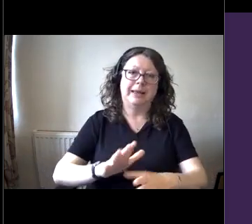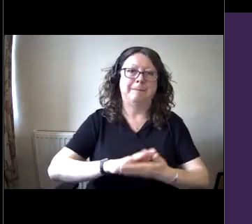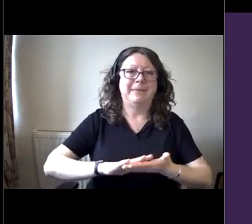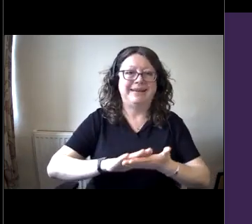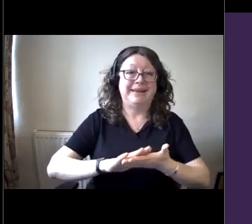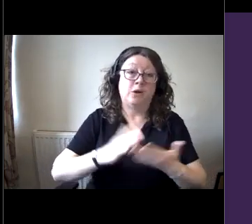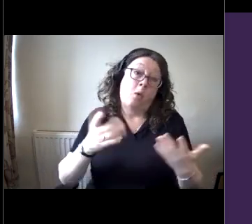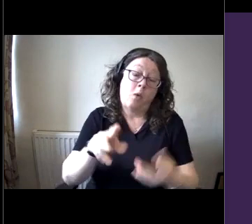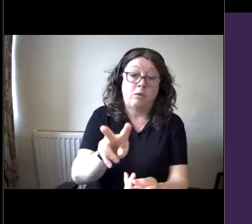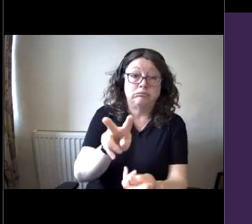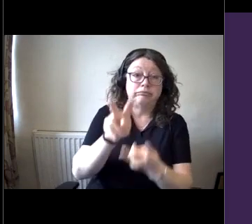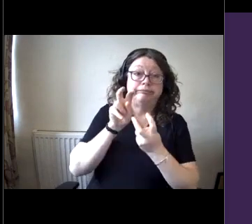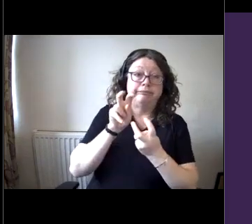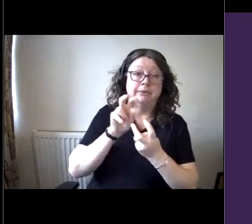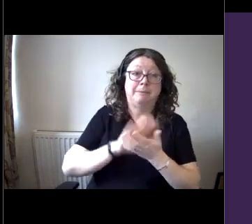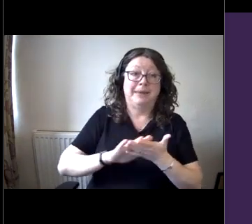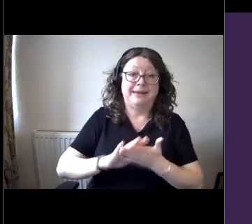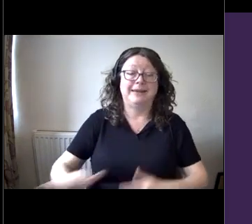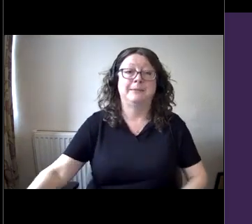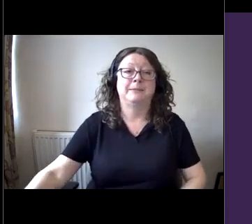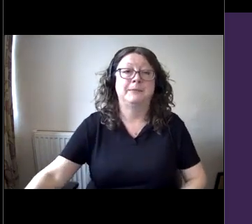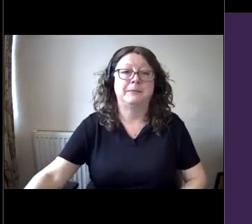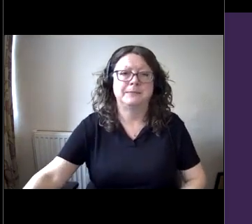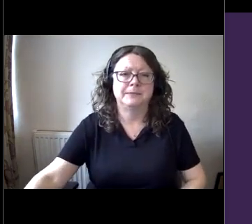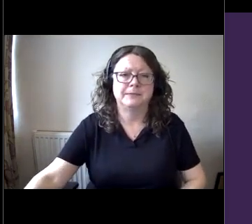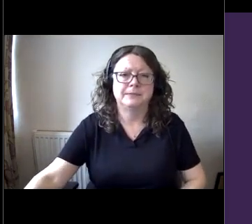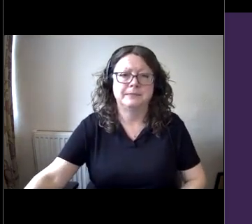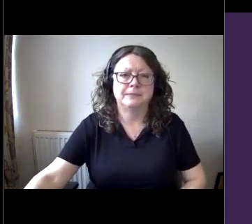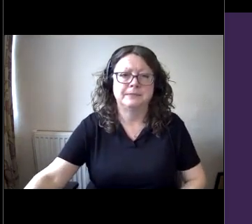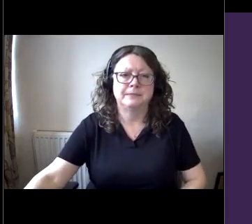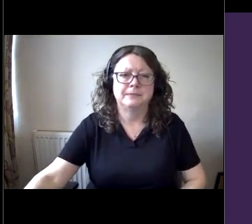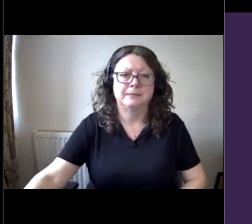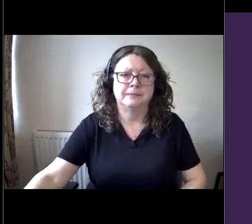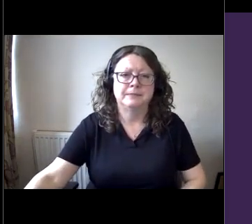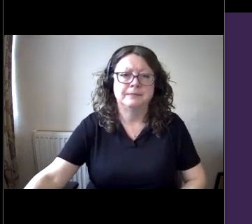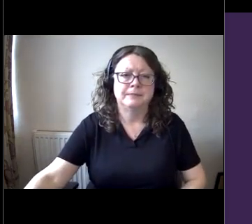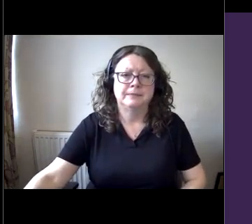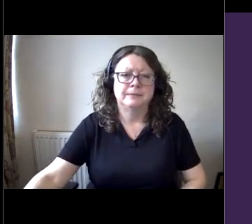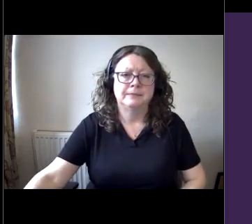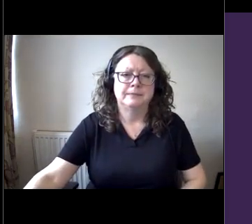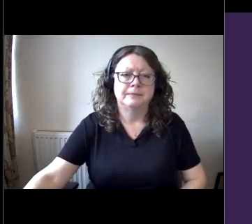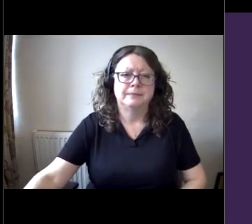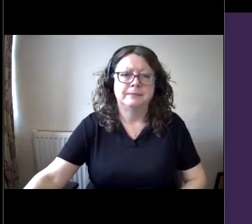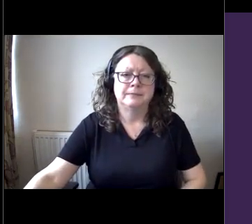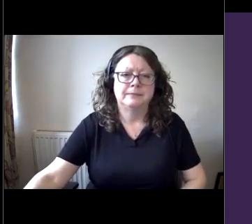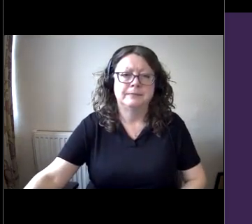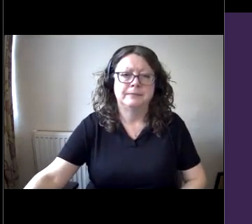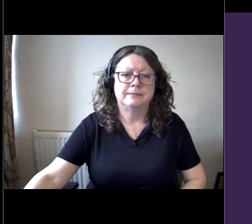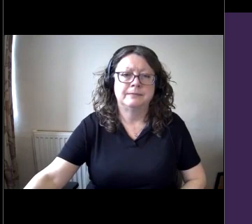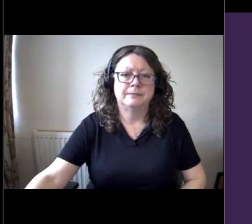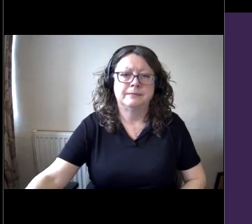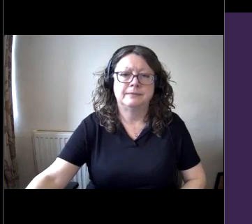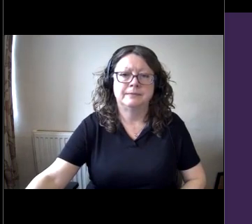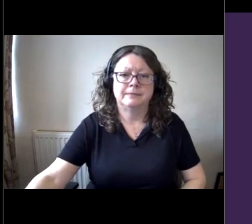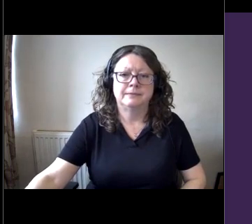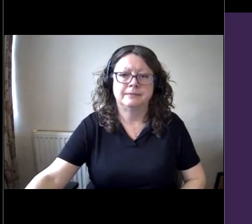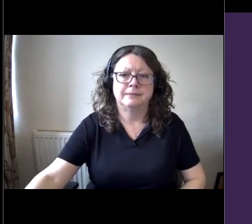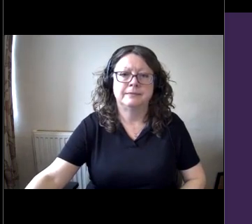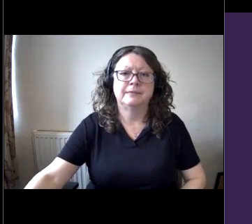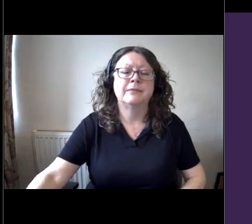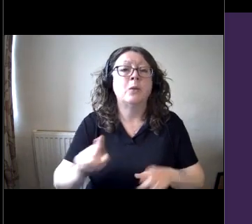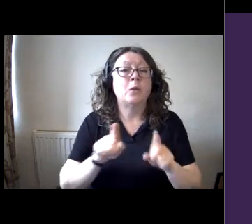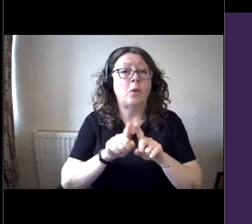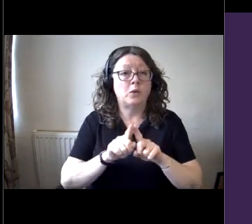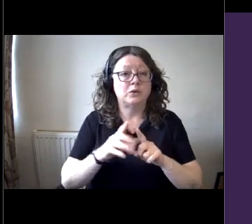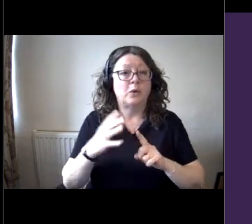understand meaning. And we also then have what I like to call social experience. So this is a